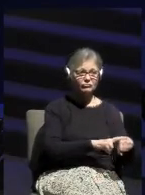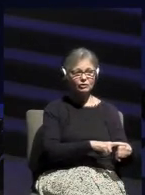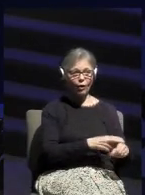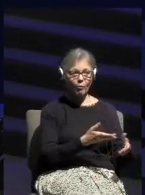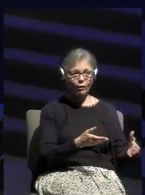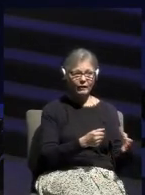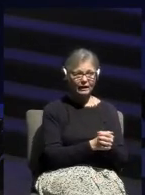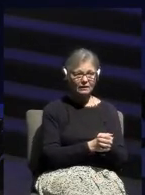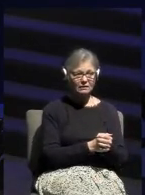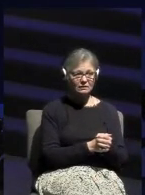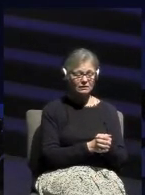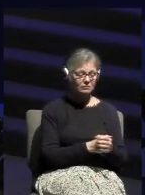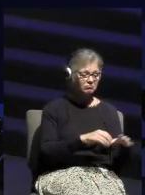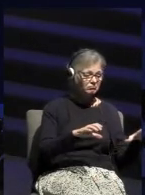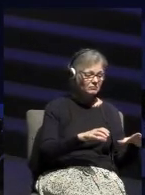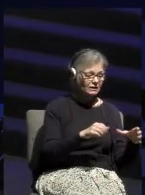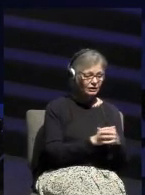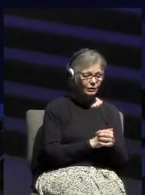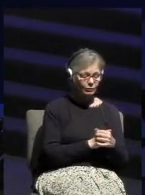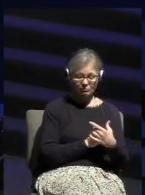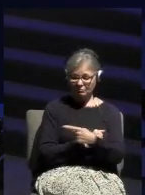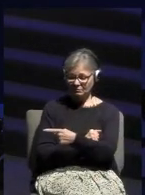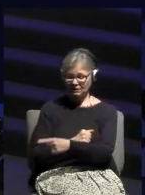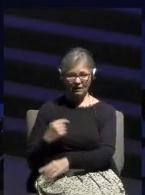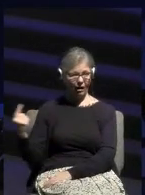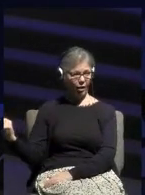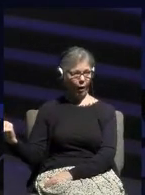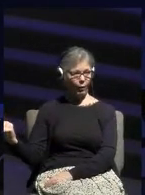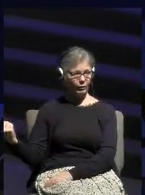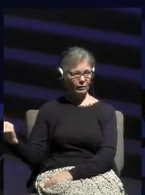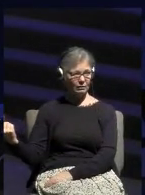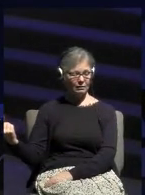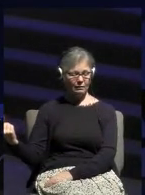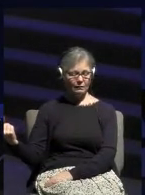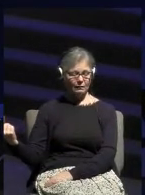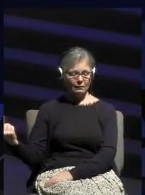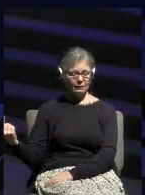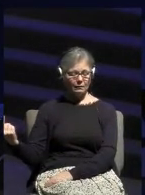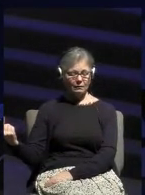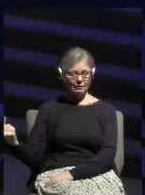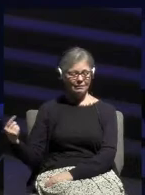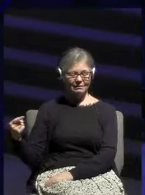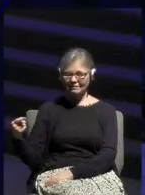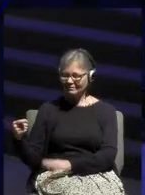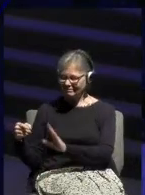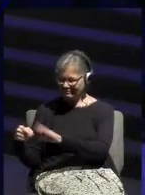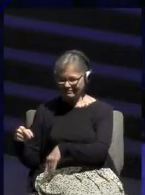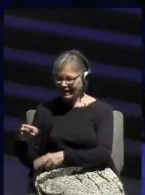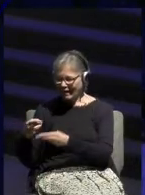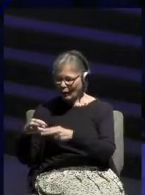box. And we have to, she doesn't know they're not going to hatch.